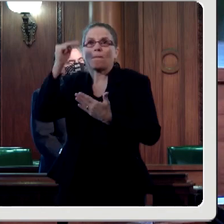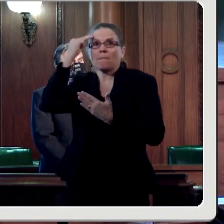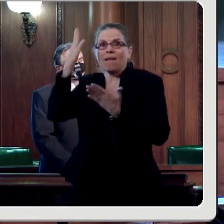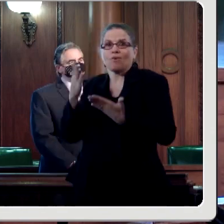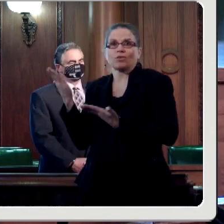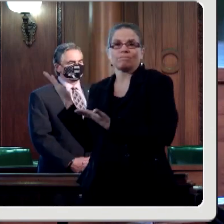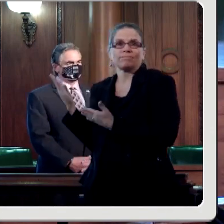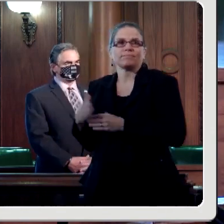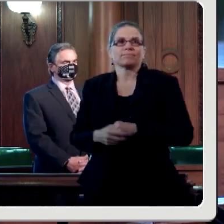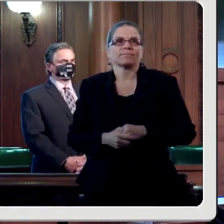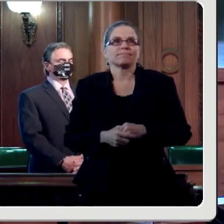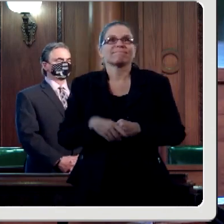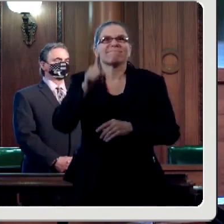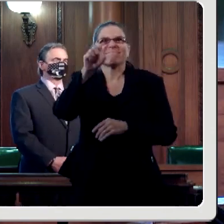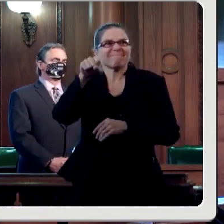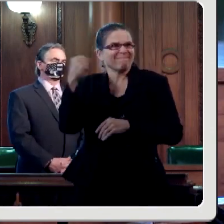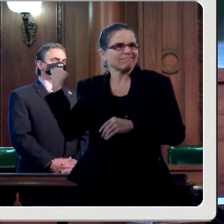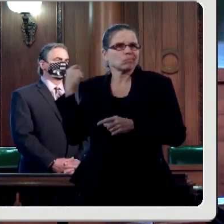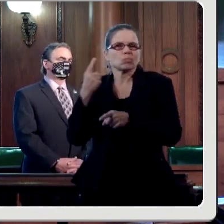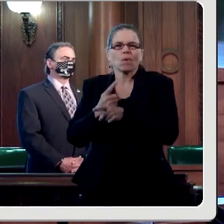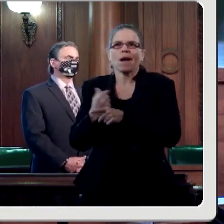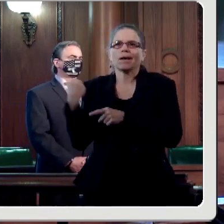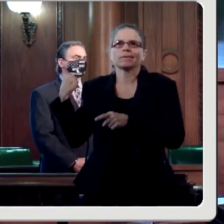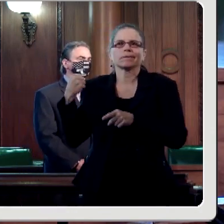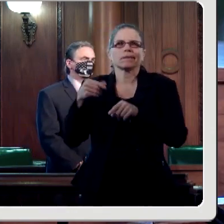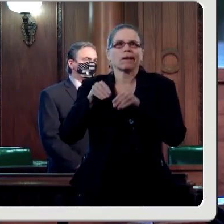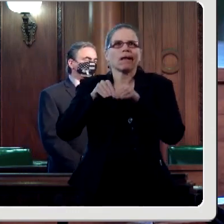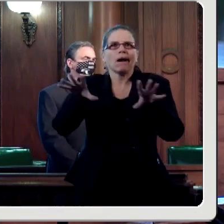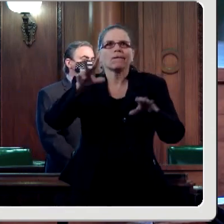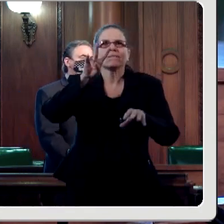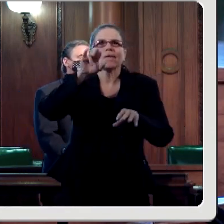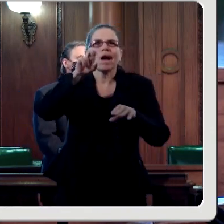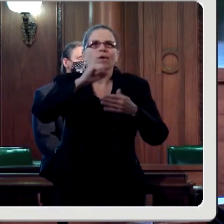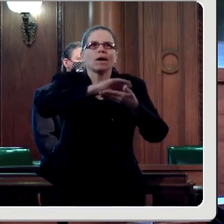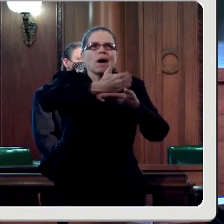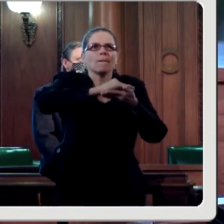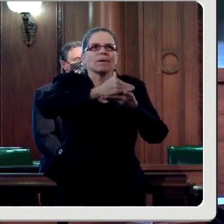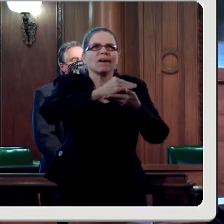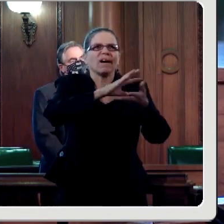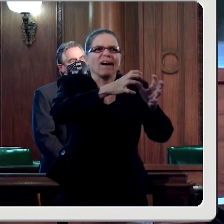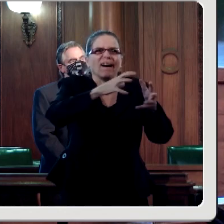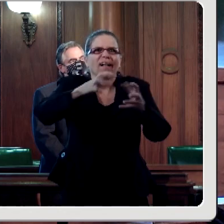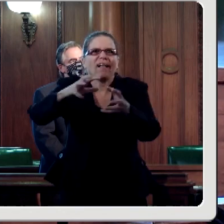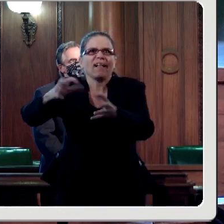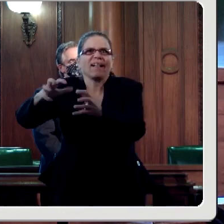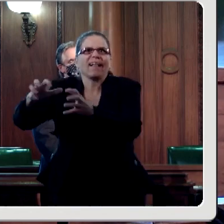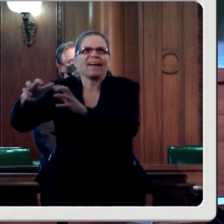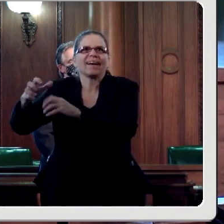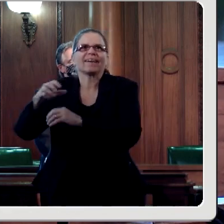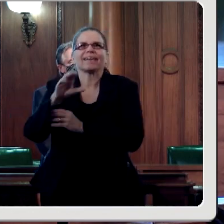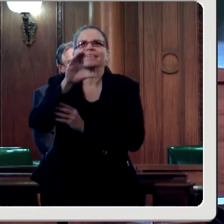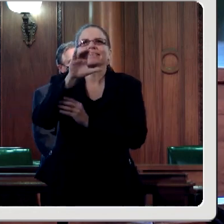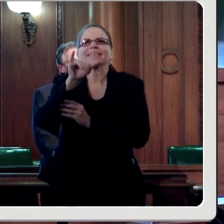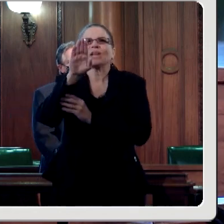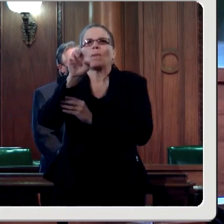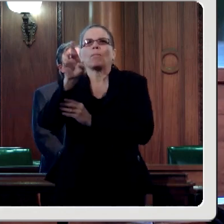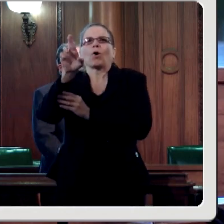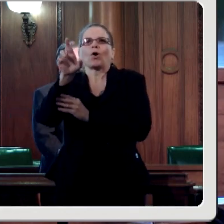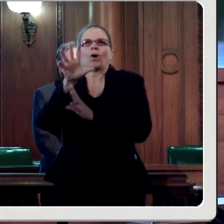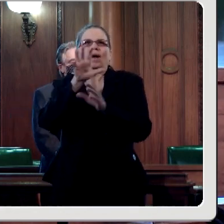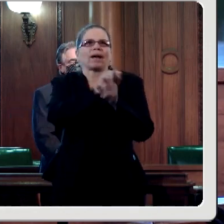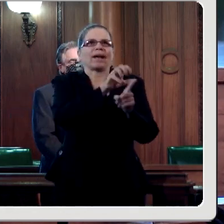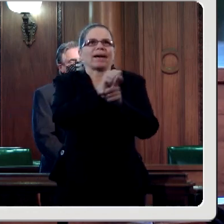As the Mayor said, we were hit with a pretty serious cyber attack, a ransomware attack. We've been working on it